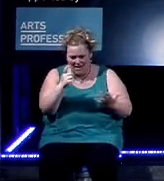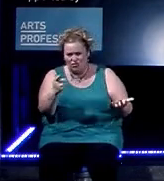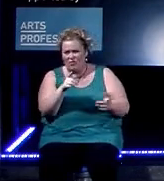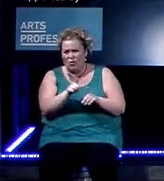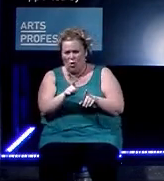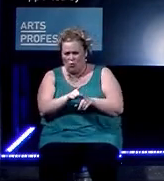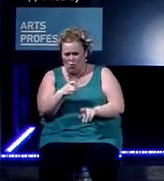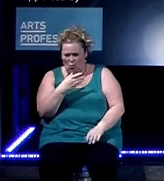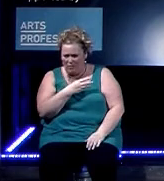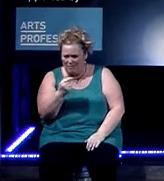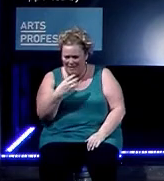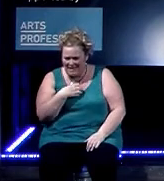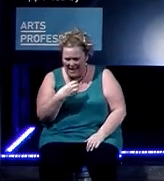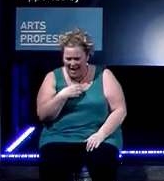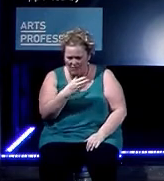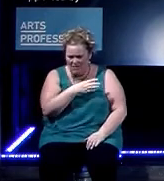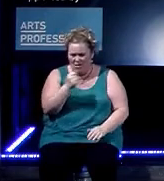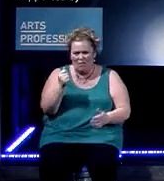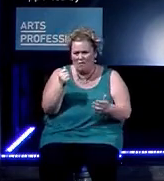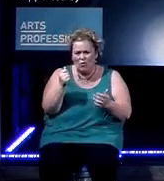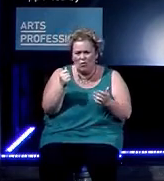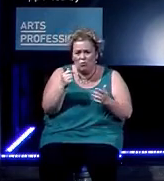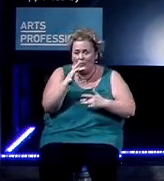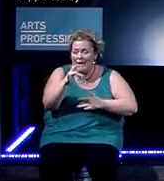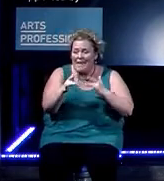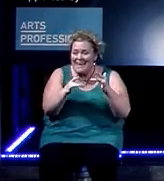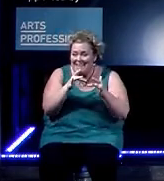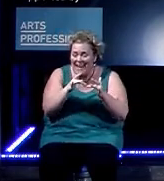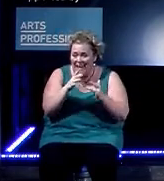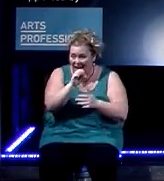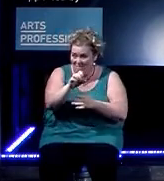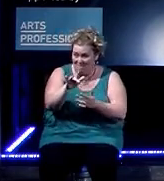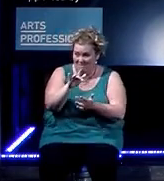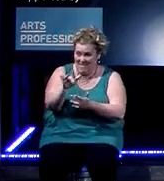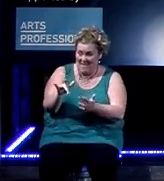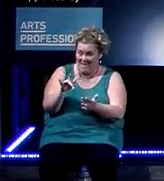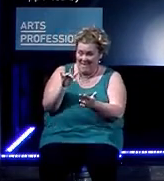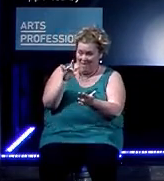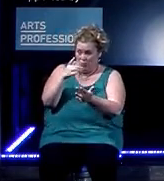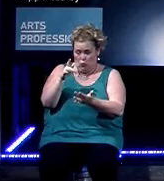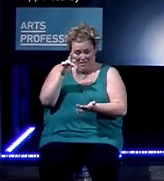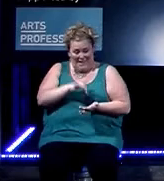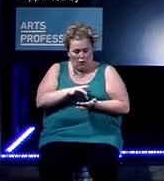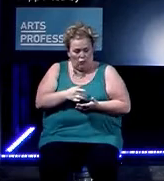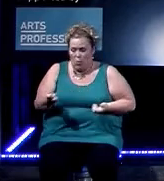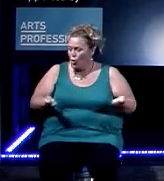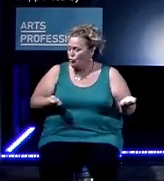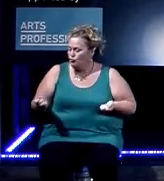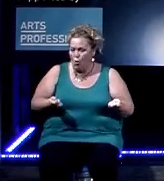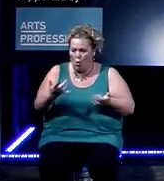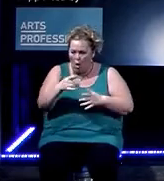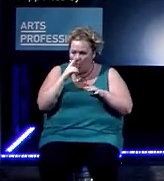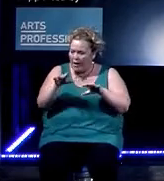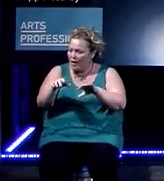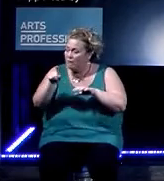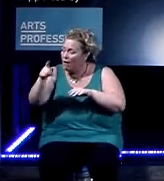having places and addresses and central points in the internet where people can control things or look at things belonging to other